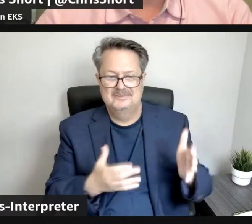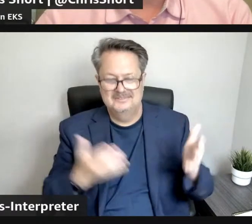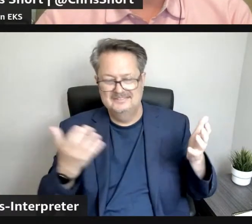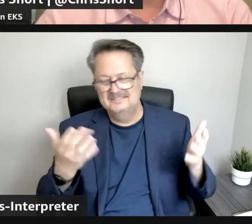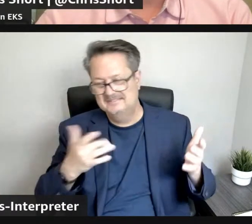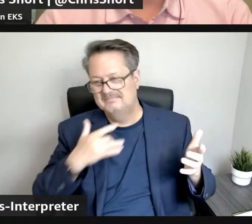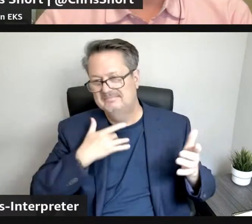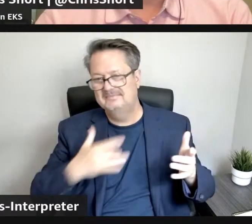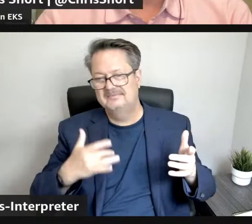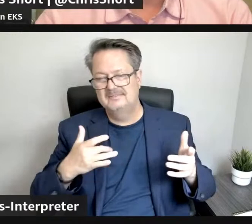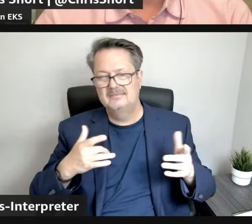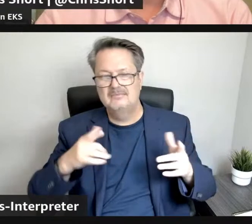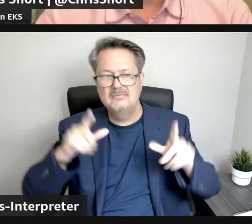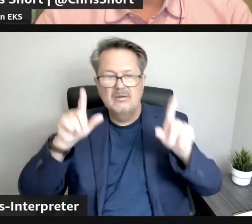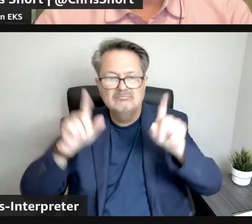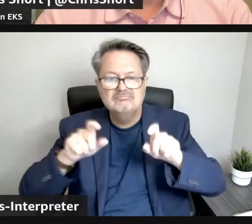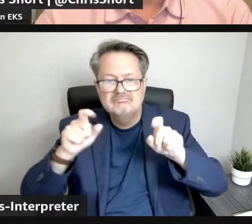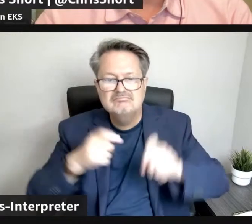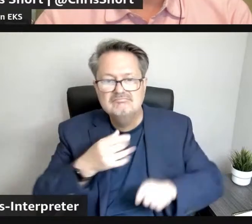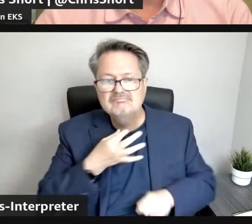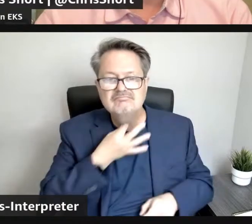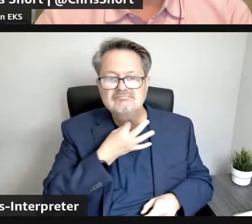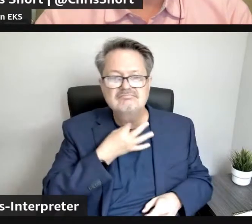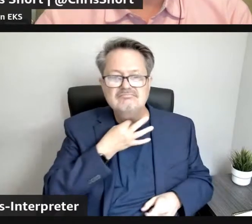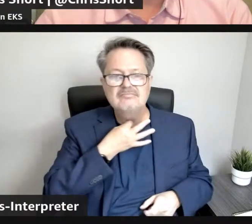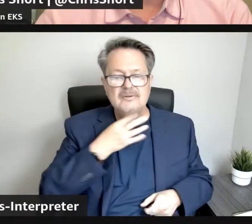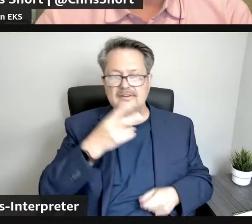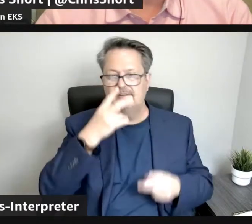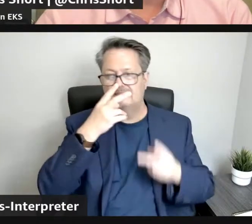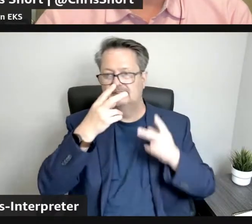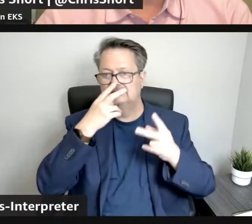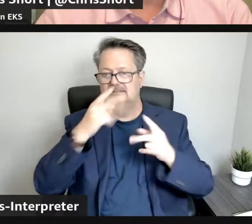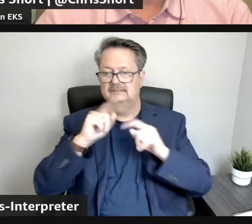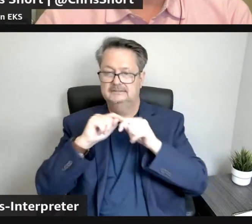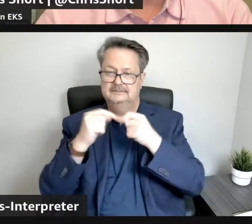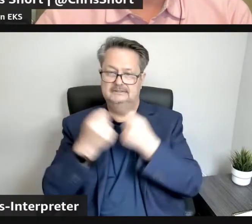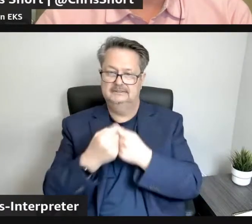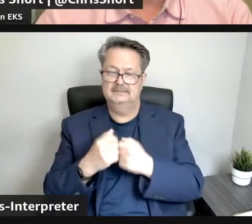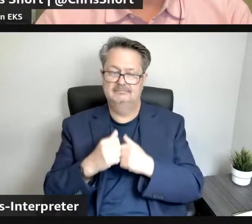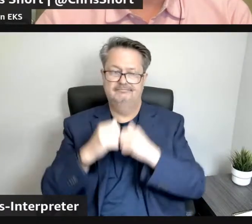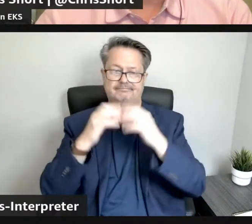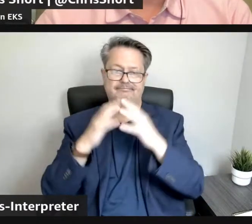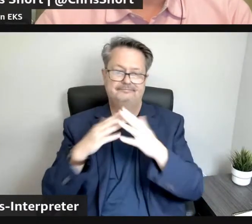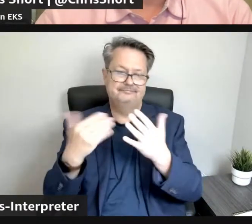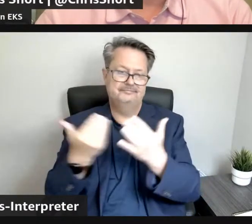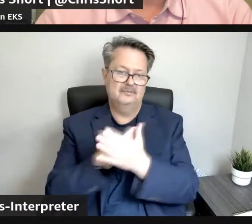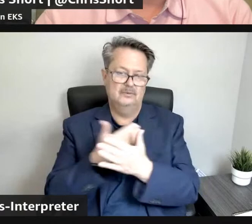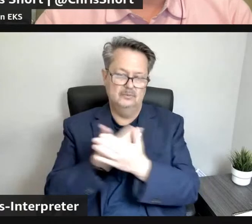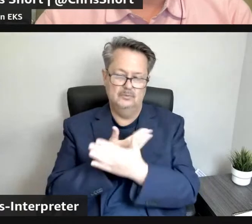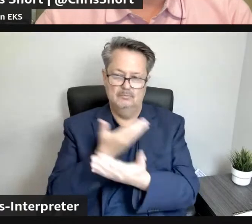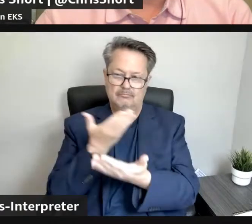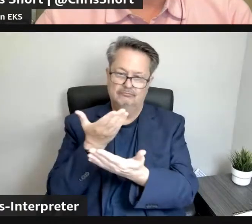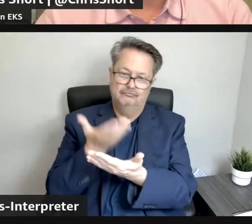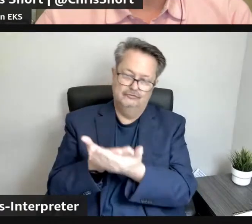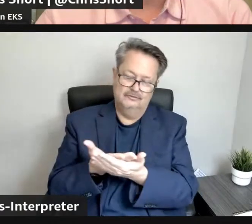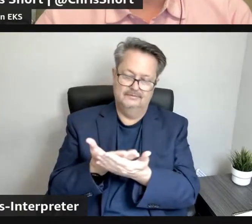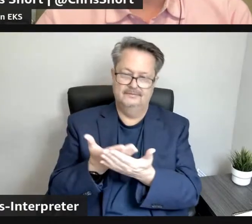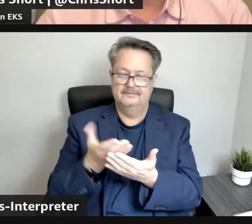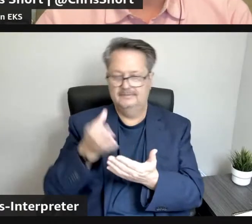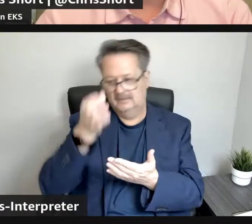with. We've seen some teams who are starting, say, new proof of concepts or